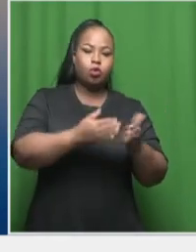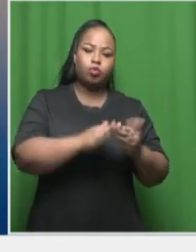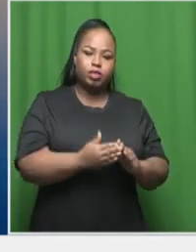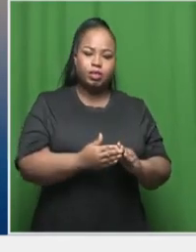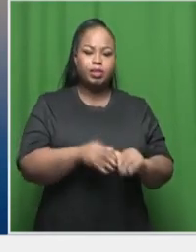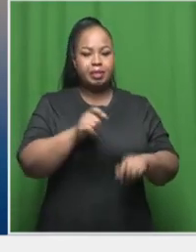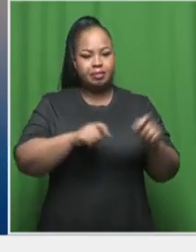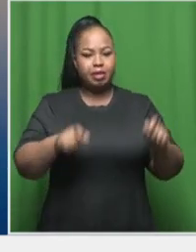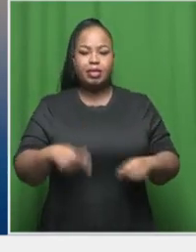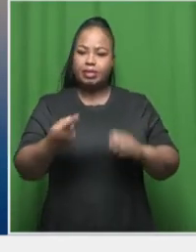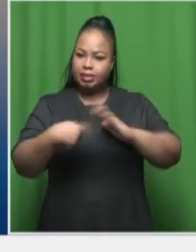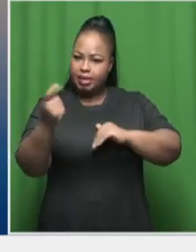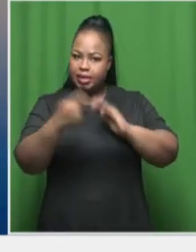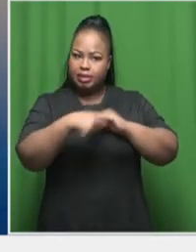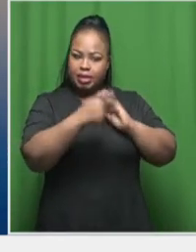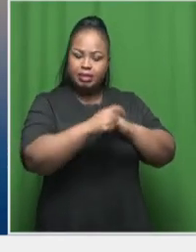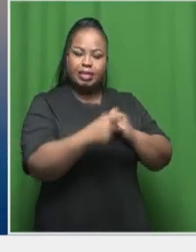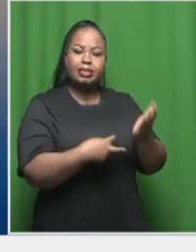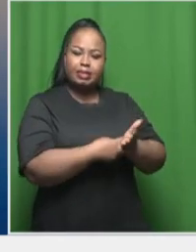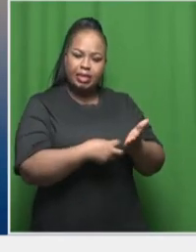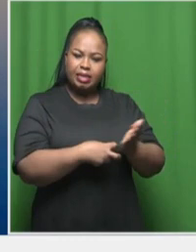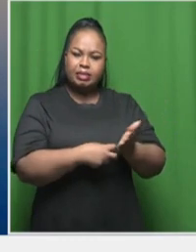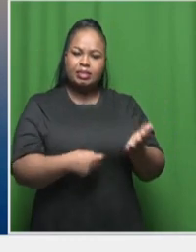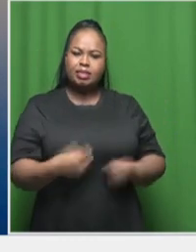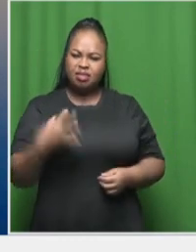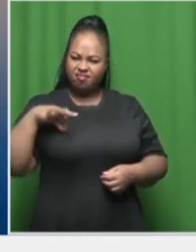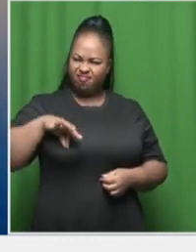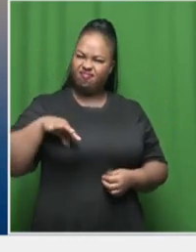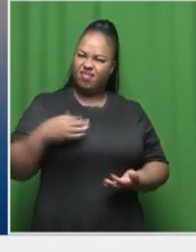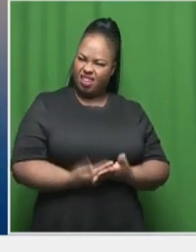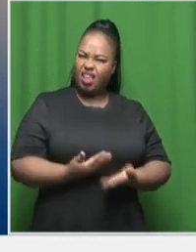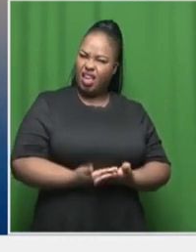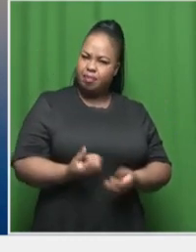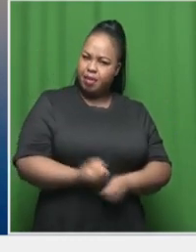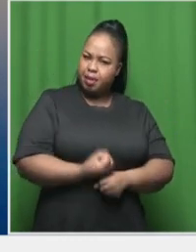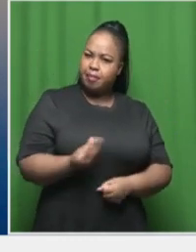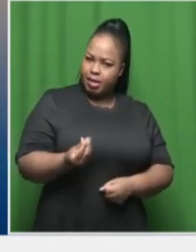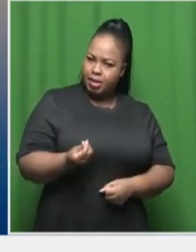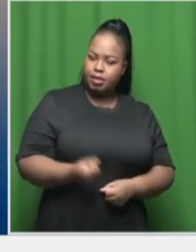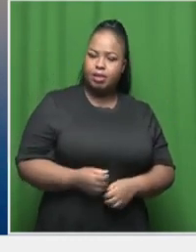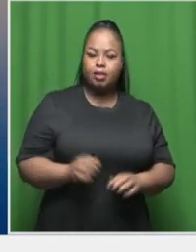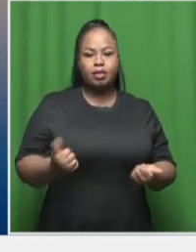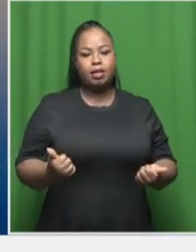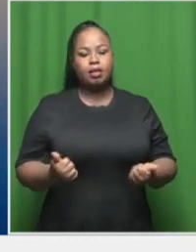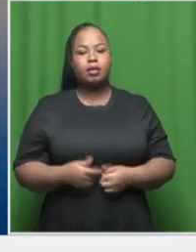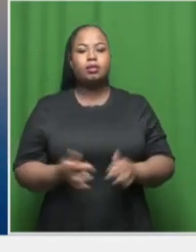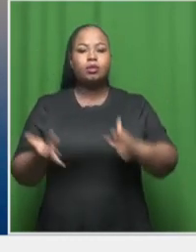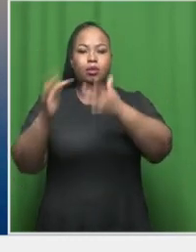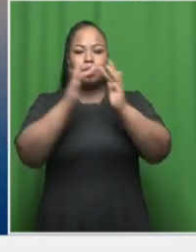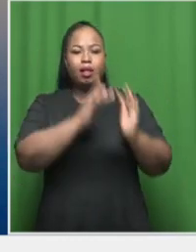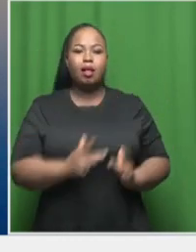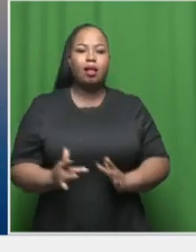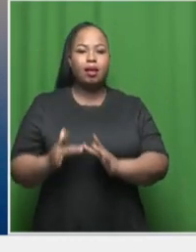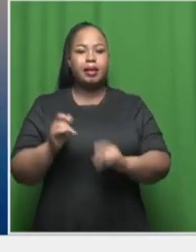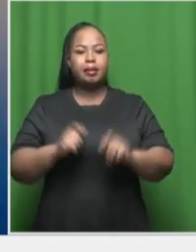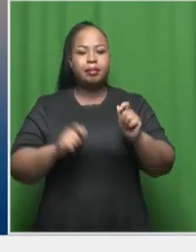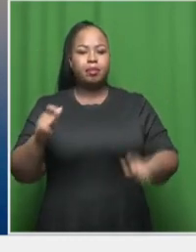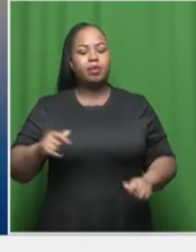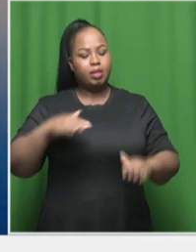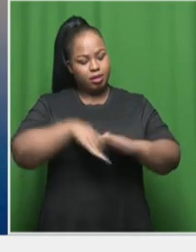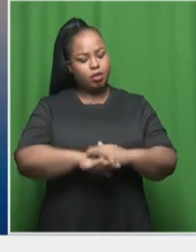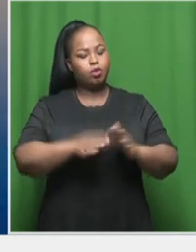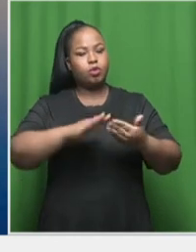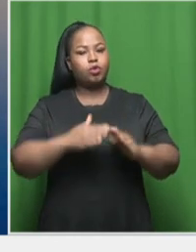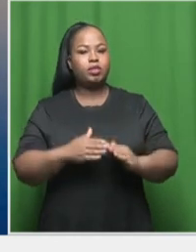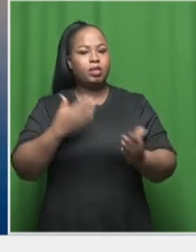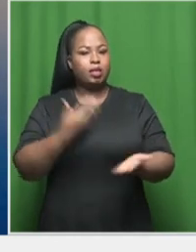people are actually selling tickets, and they actually have some sort of income out of it. So it becomes a network of people within communities,